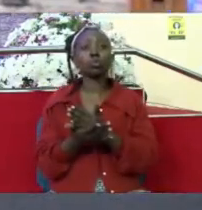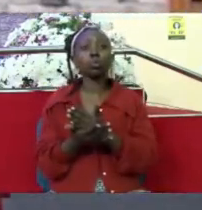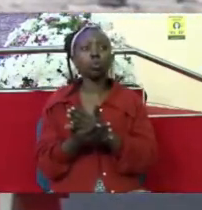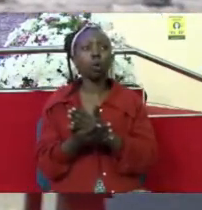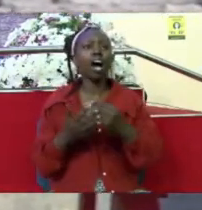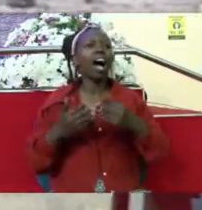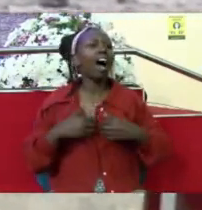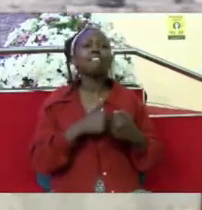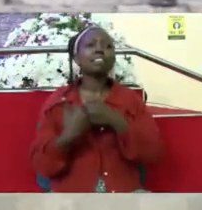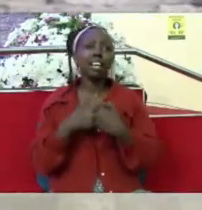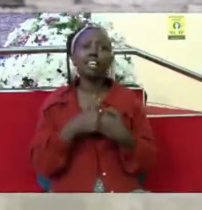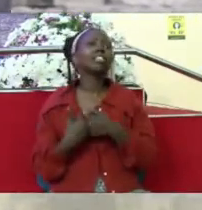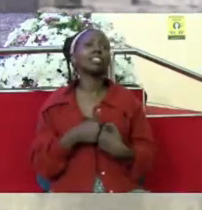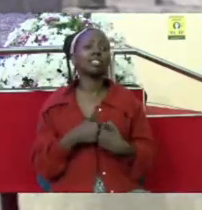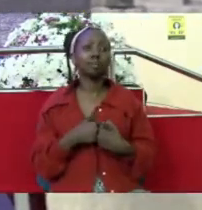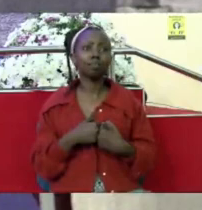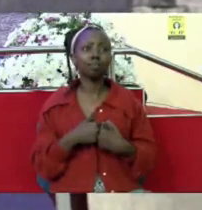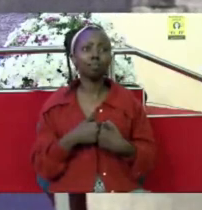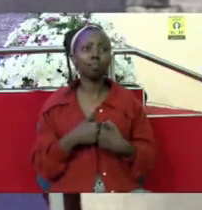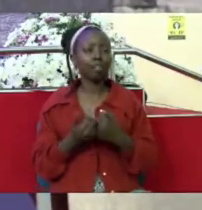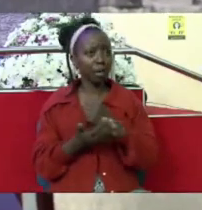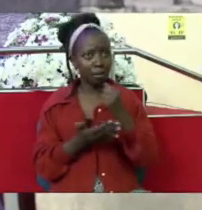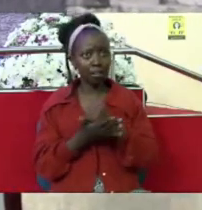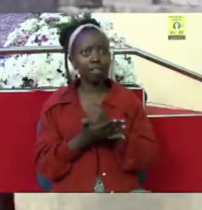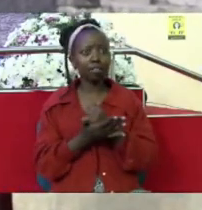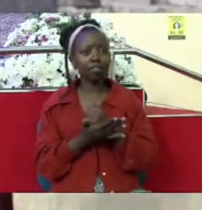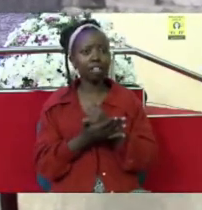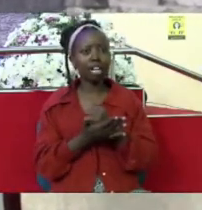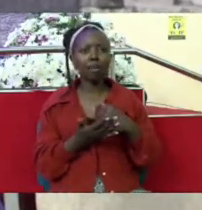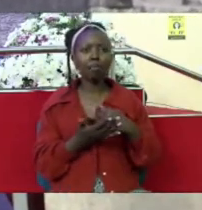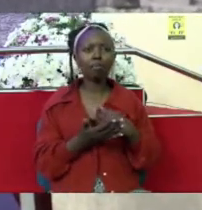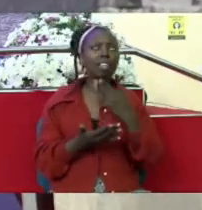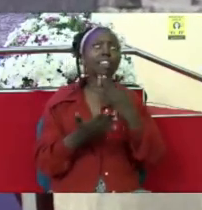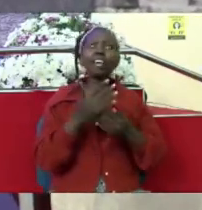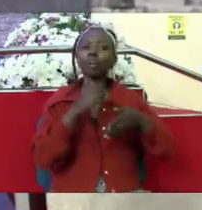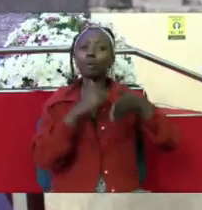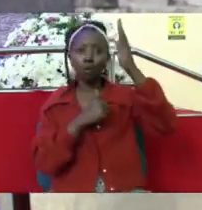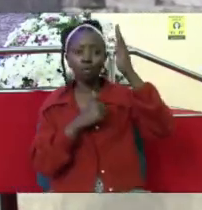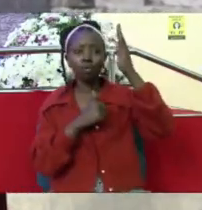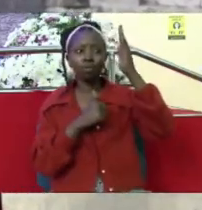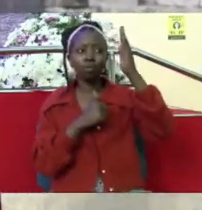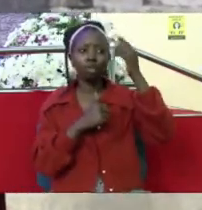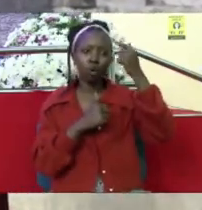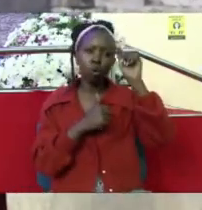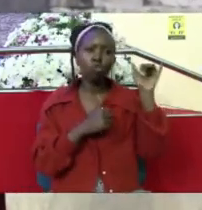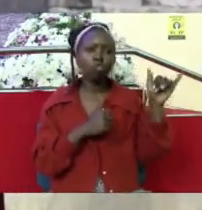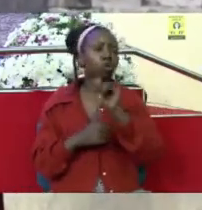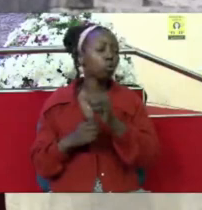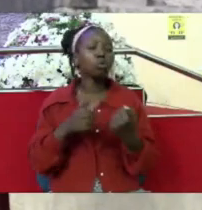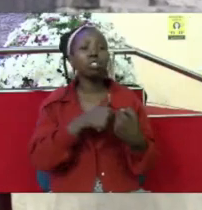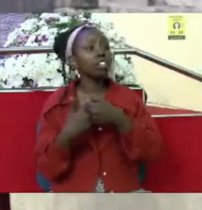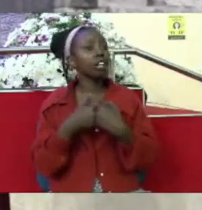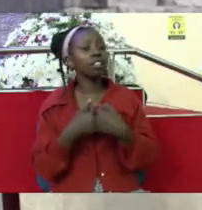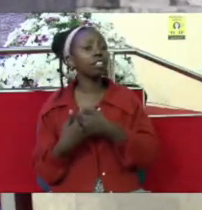some challenges. Ya kwamba kuna changamoto. Amen. Amen. And I would thank God. Na ninashukuru Mungu. For those challenges. Kwa changamoto